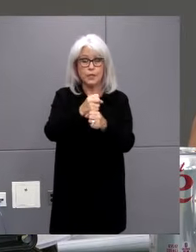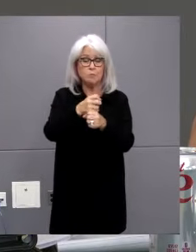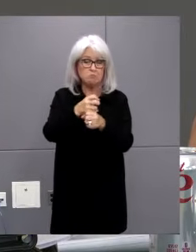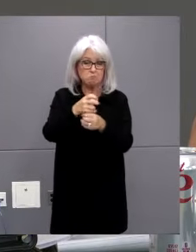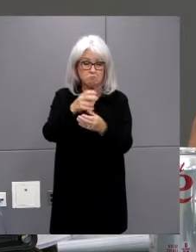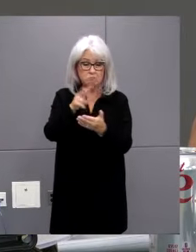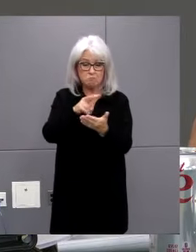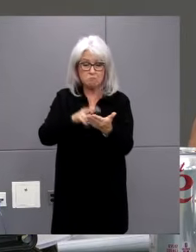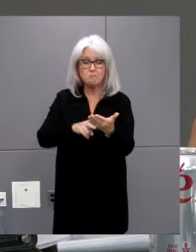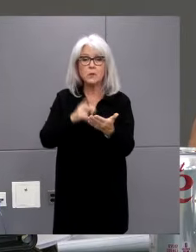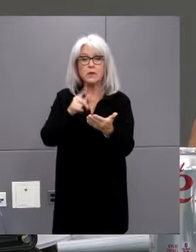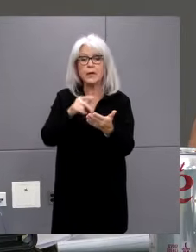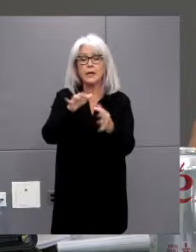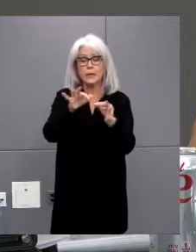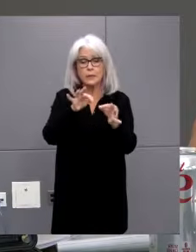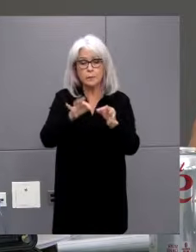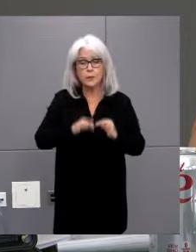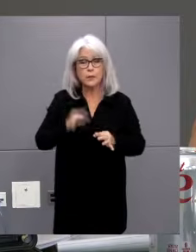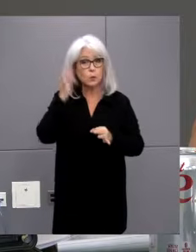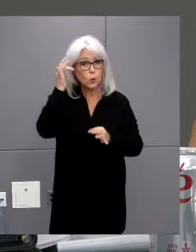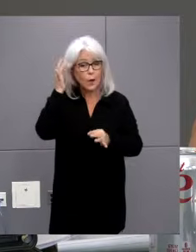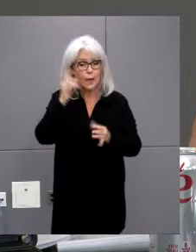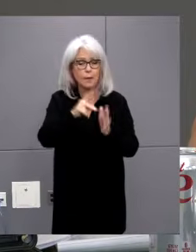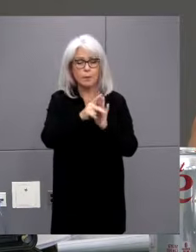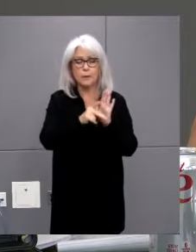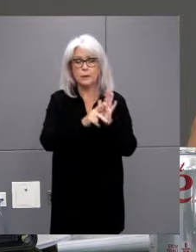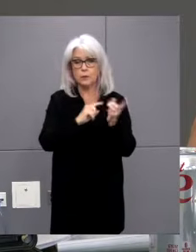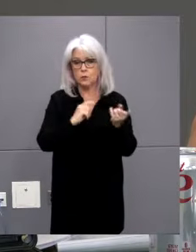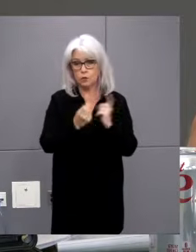that explains the rationale for the policy change.